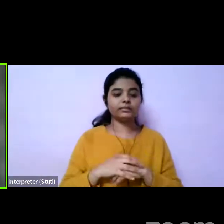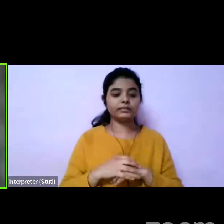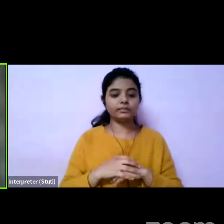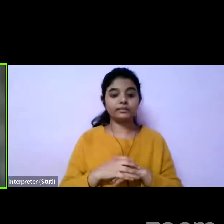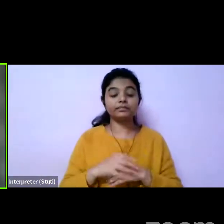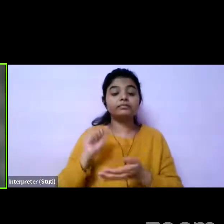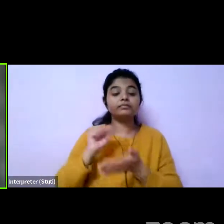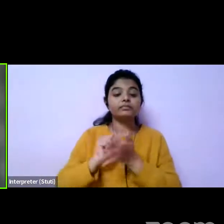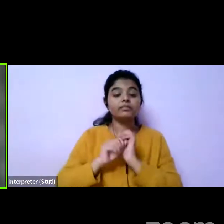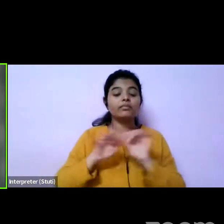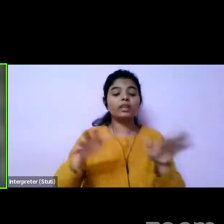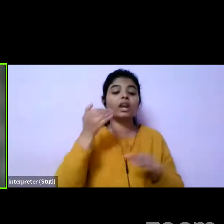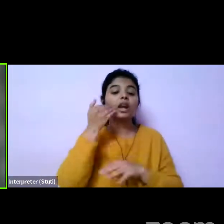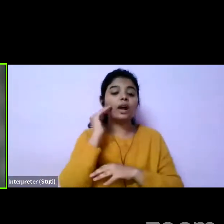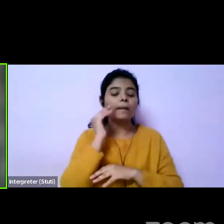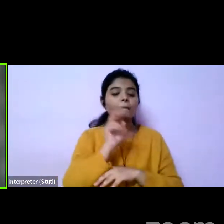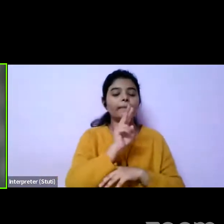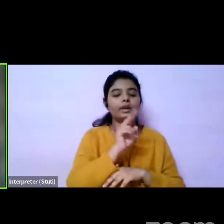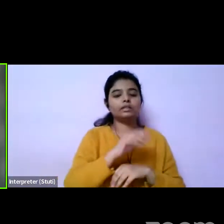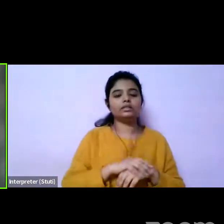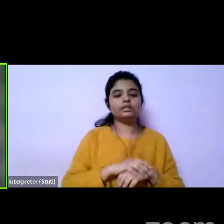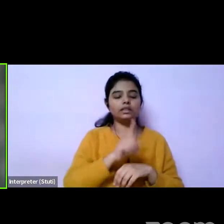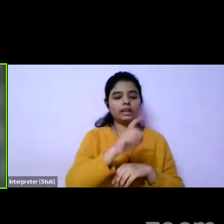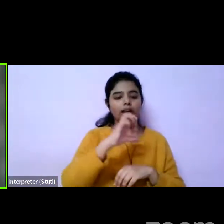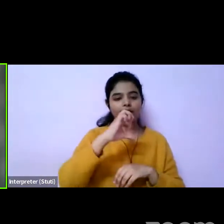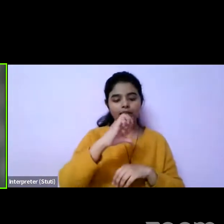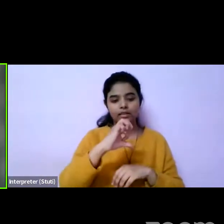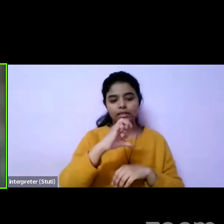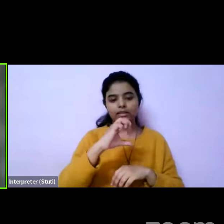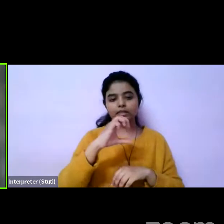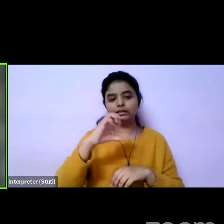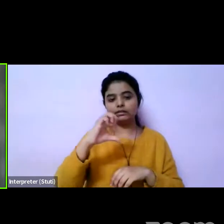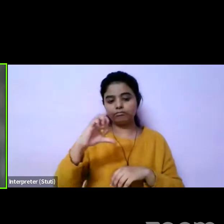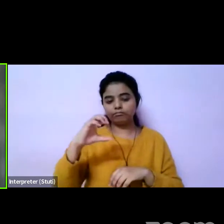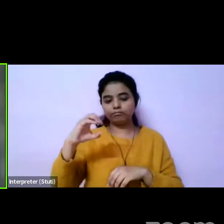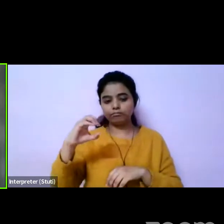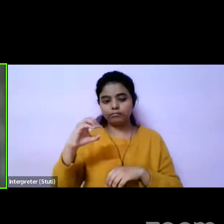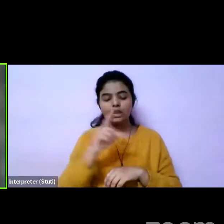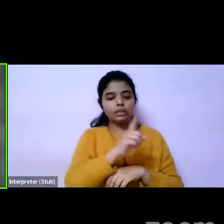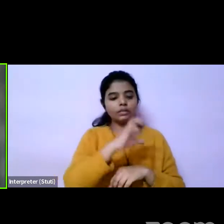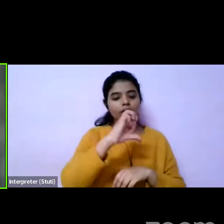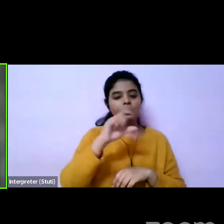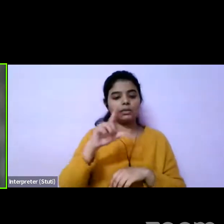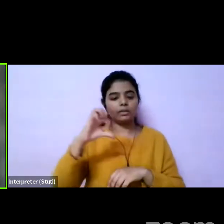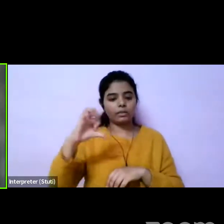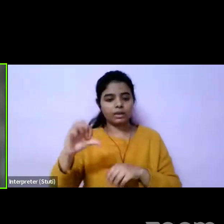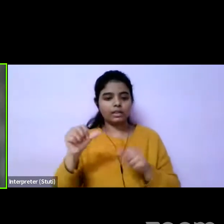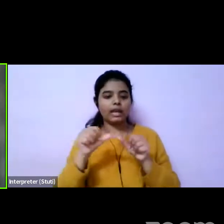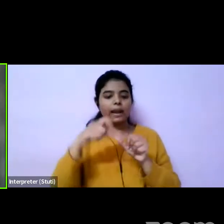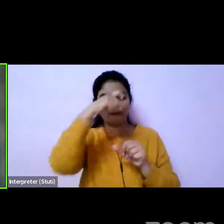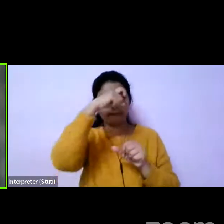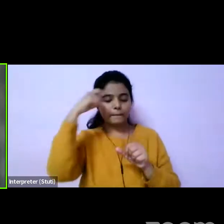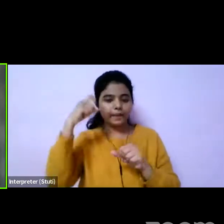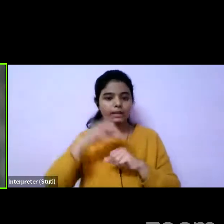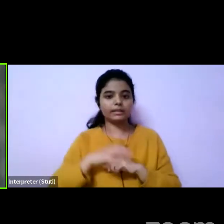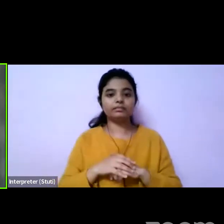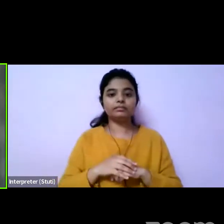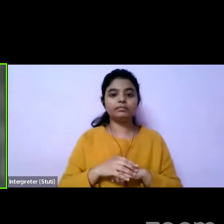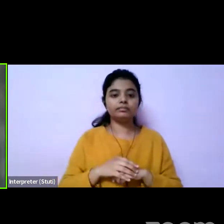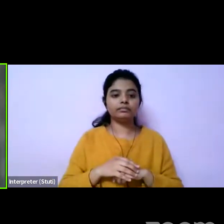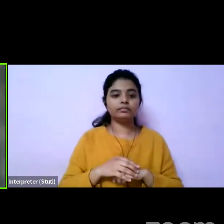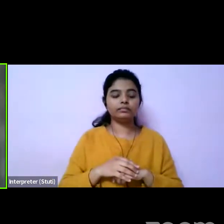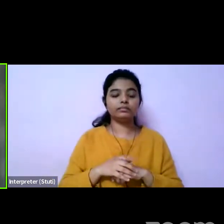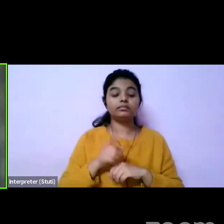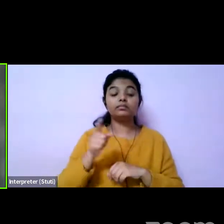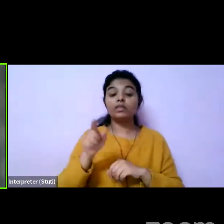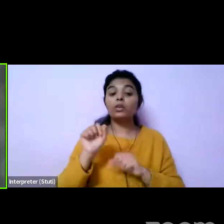published in April 2019. Her research article, Reading Hypertext as Cyborg, The